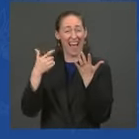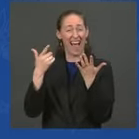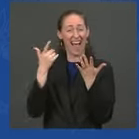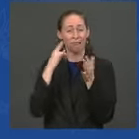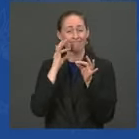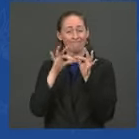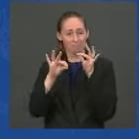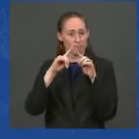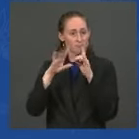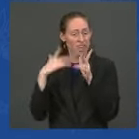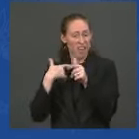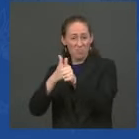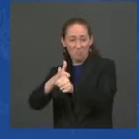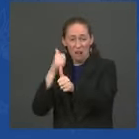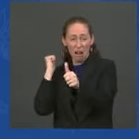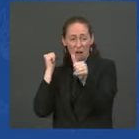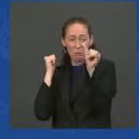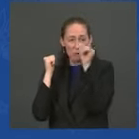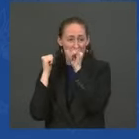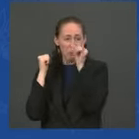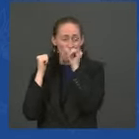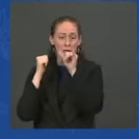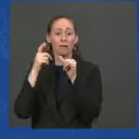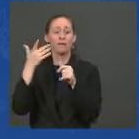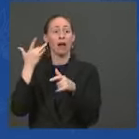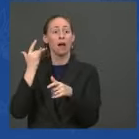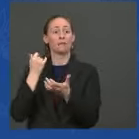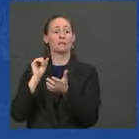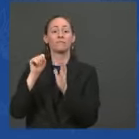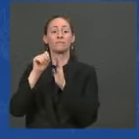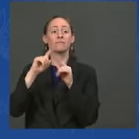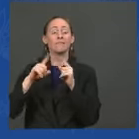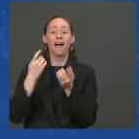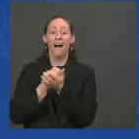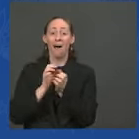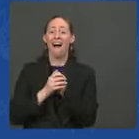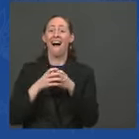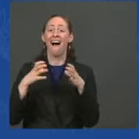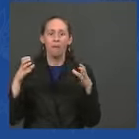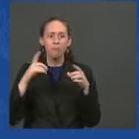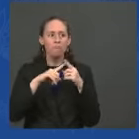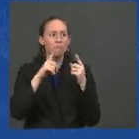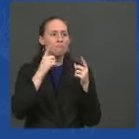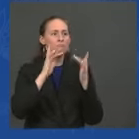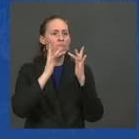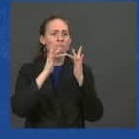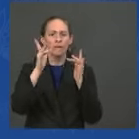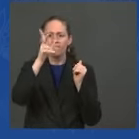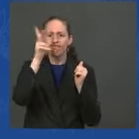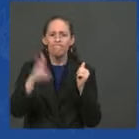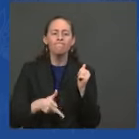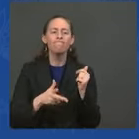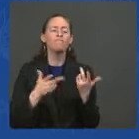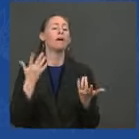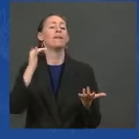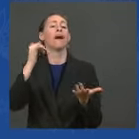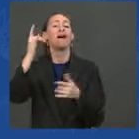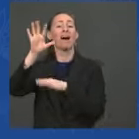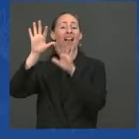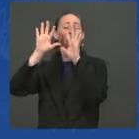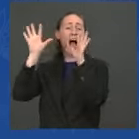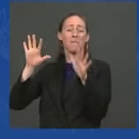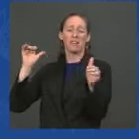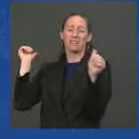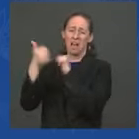that are economically prosperous that are being left behind. Meeting the moment on the climate crisis, and in the process creating millions of